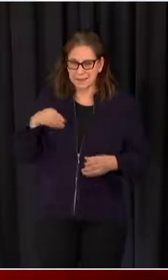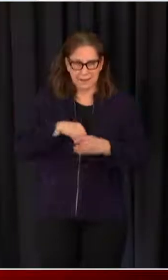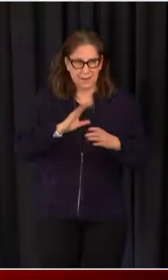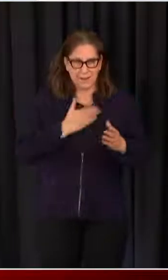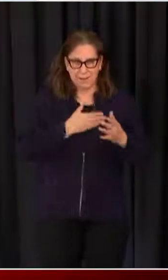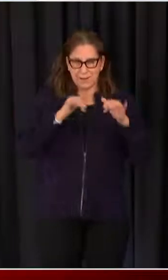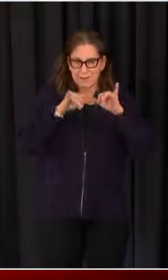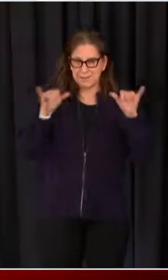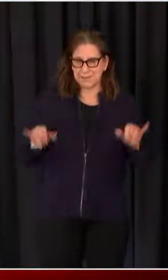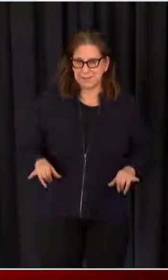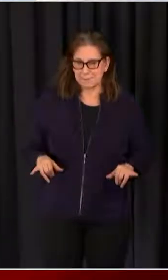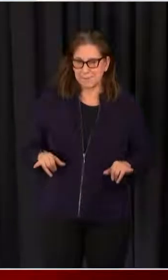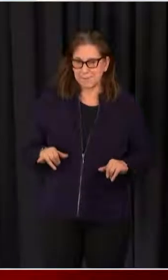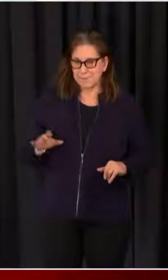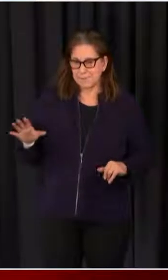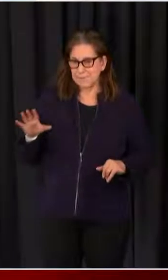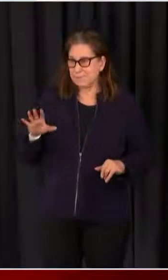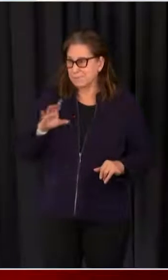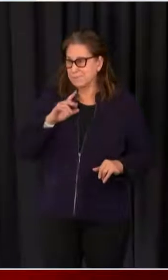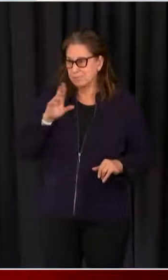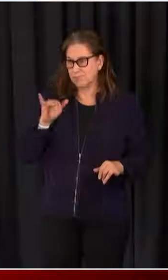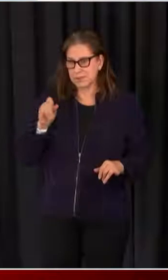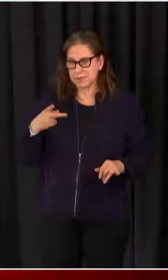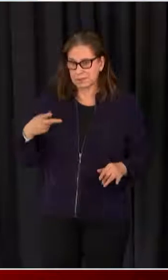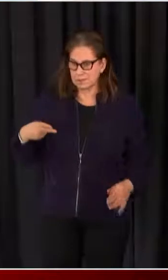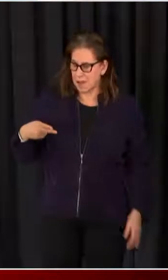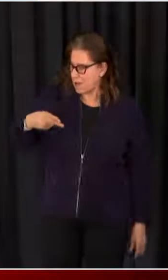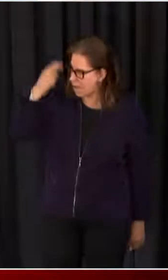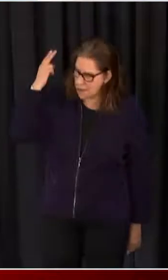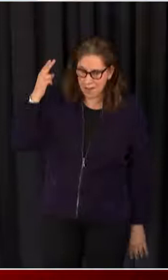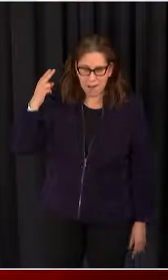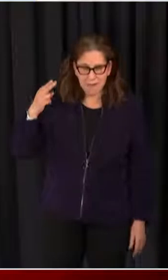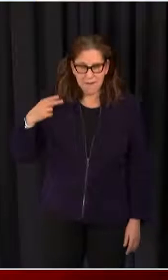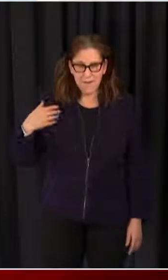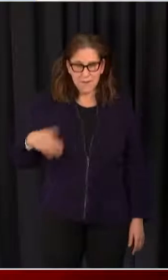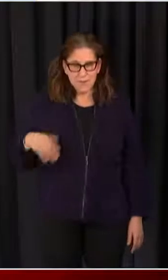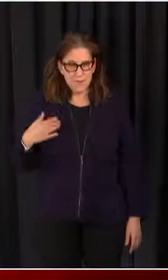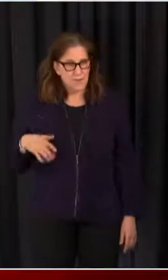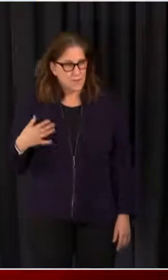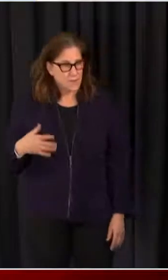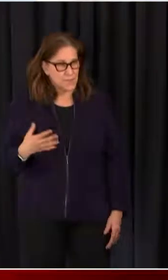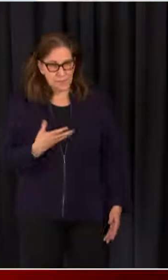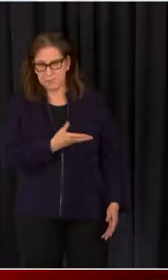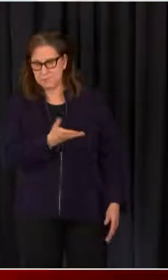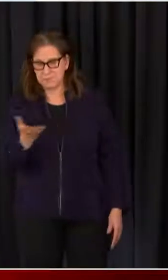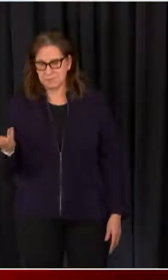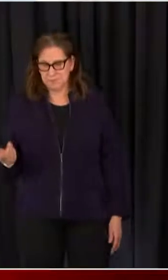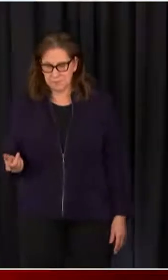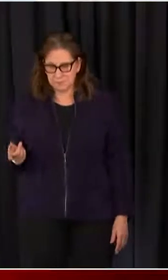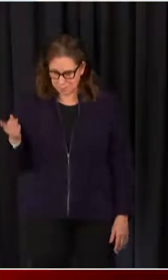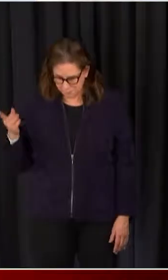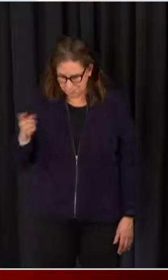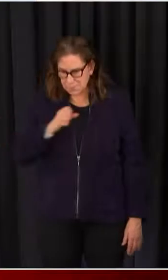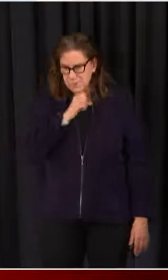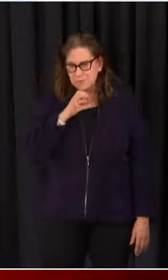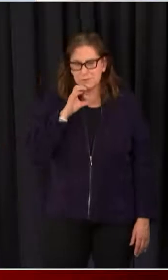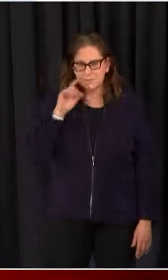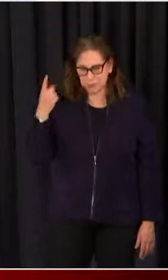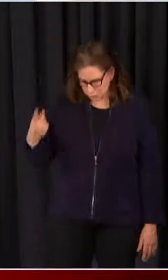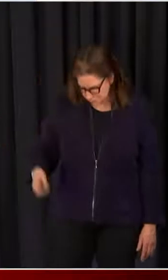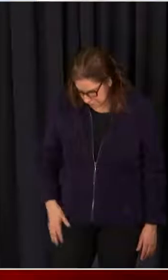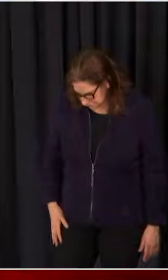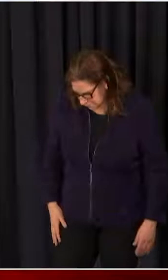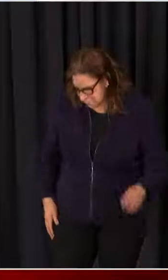appointments because their risk for severe disease, illness, hospitalization, death is higher than the general